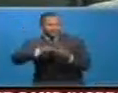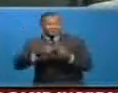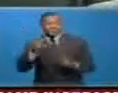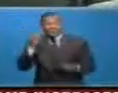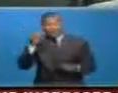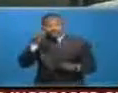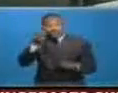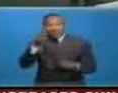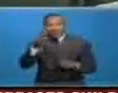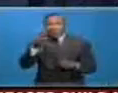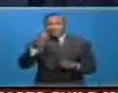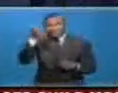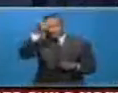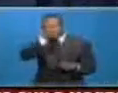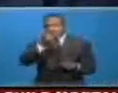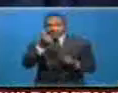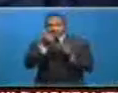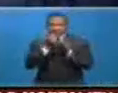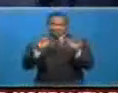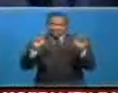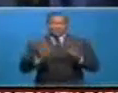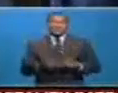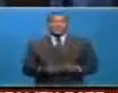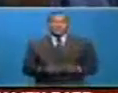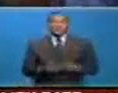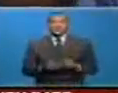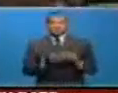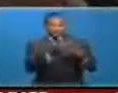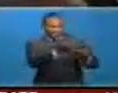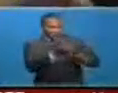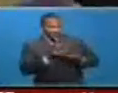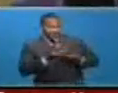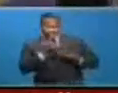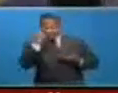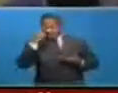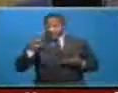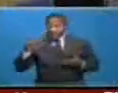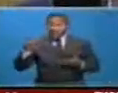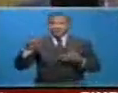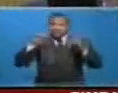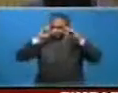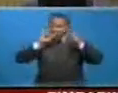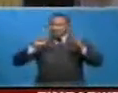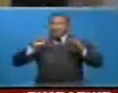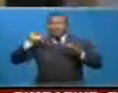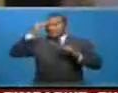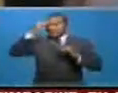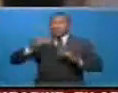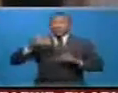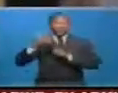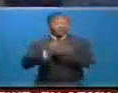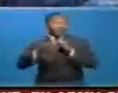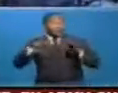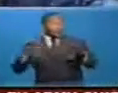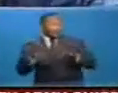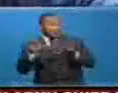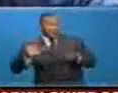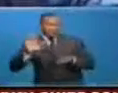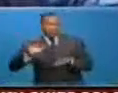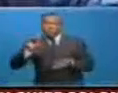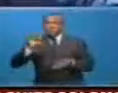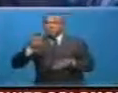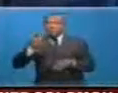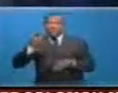of this continent. Receiving the award on behalf of the president, the Minister for Foreign Affairs, Alhaji Mohamed